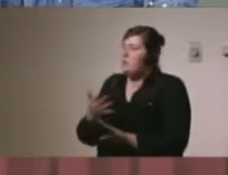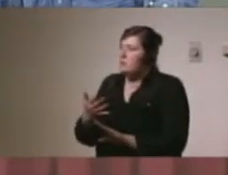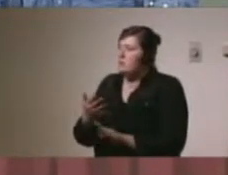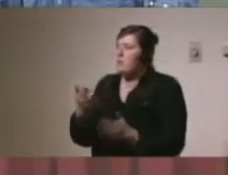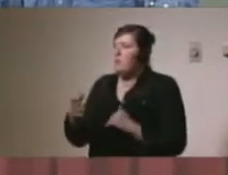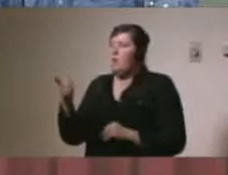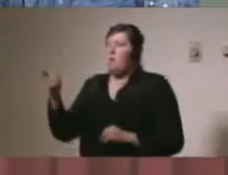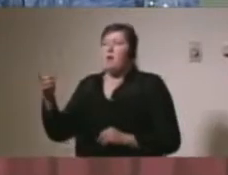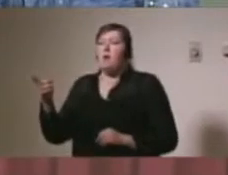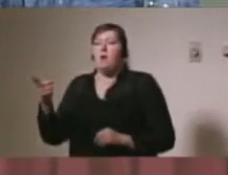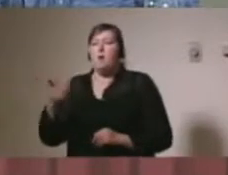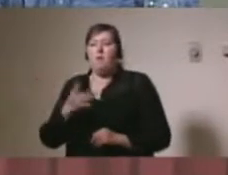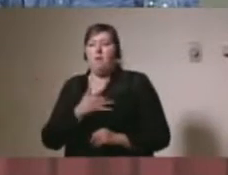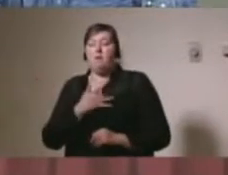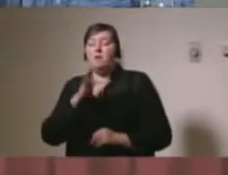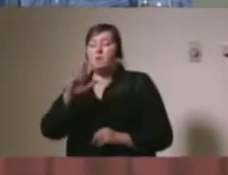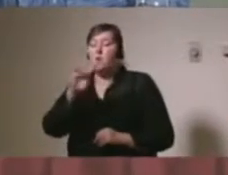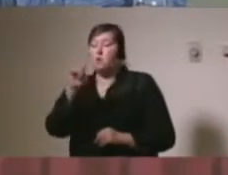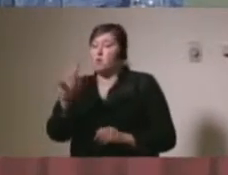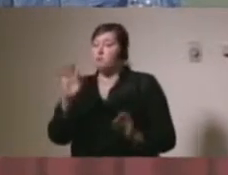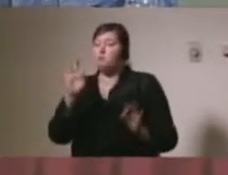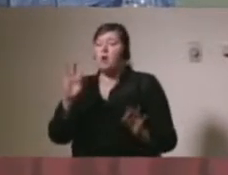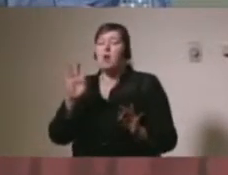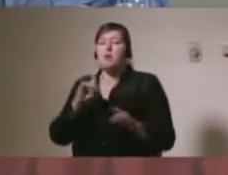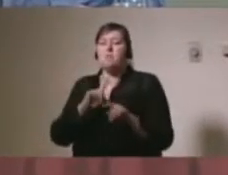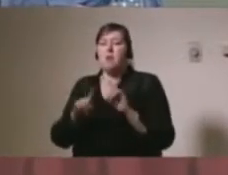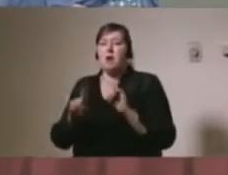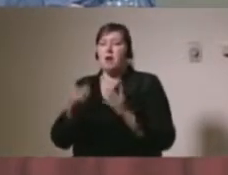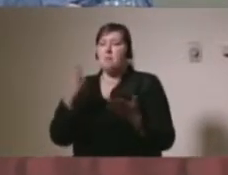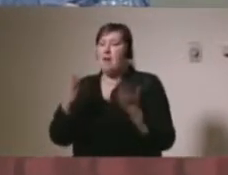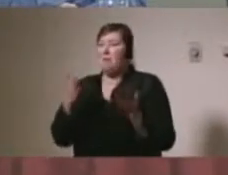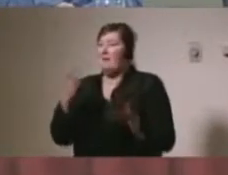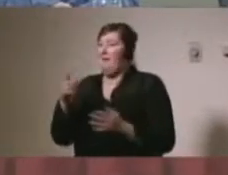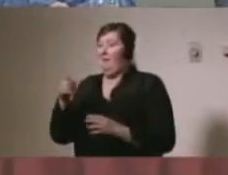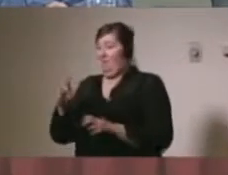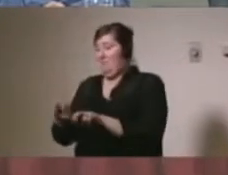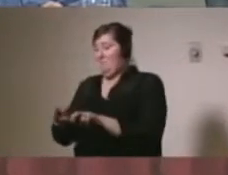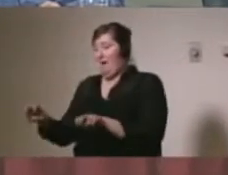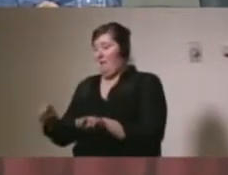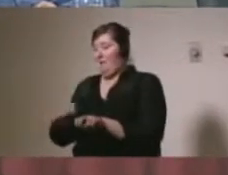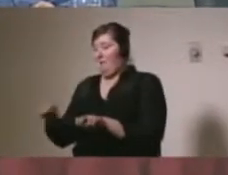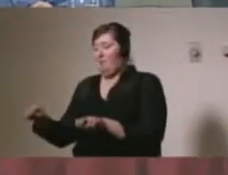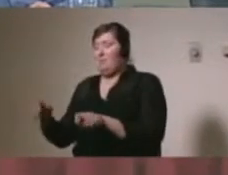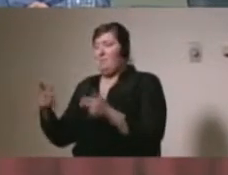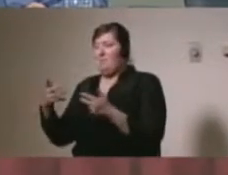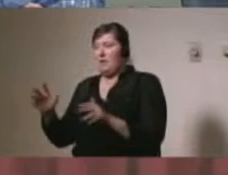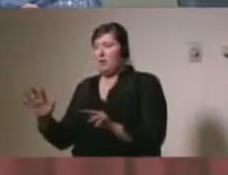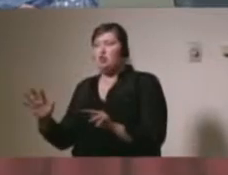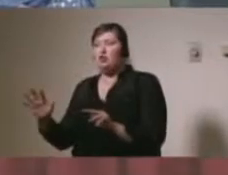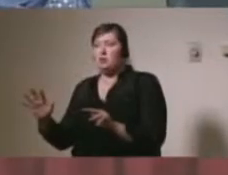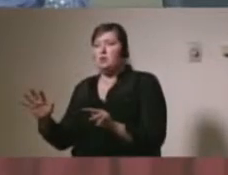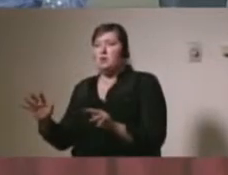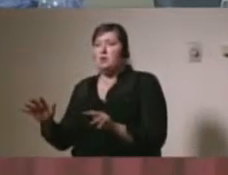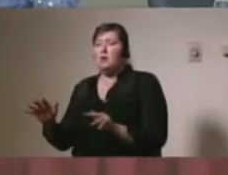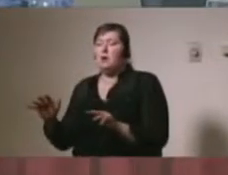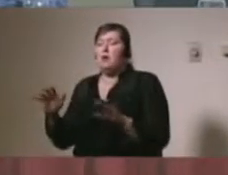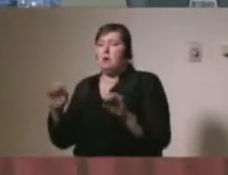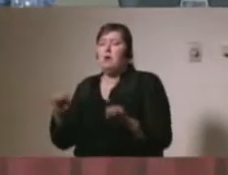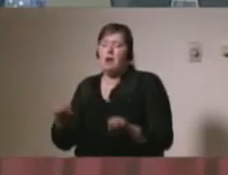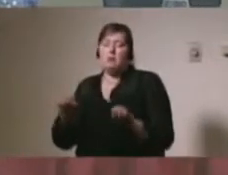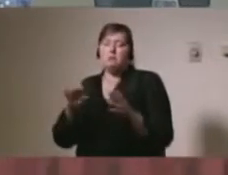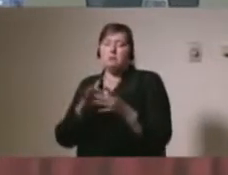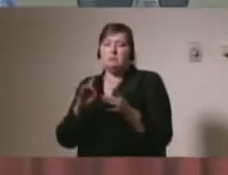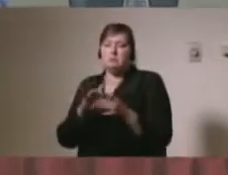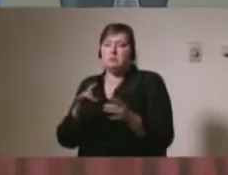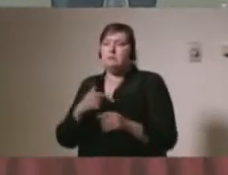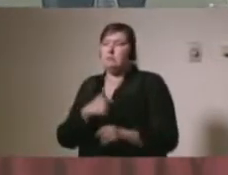When we are done with the social aspect, then we'll answer that question. By the way, I wanted to